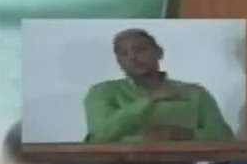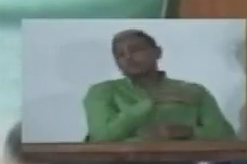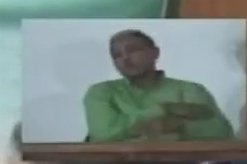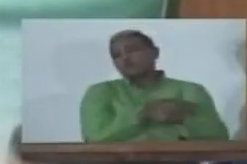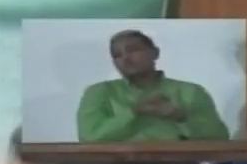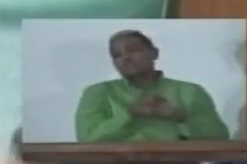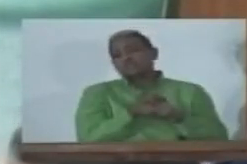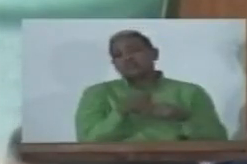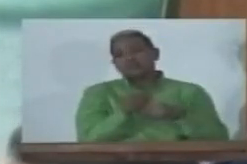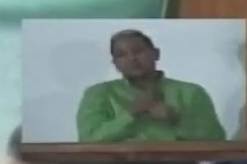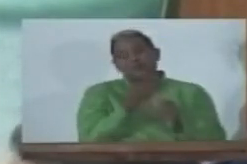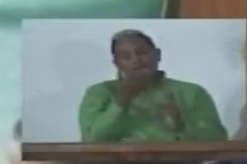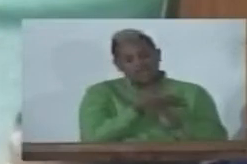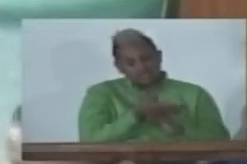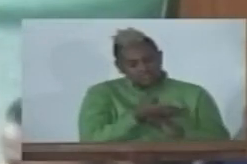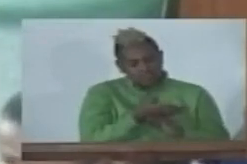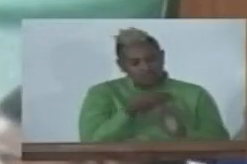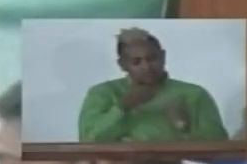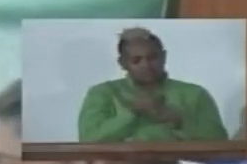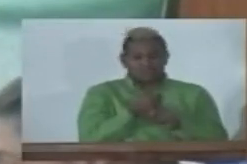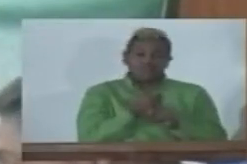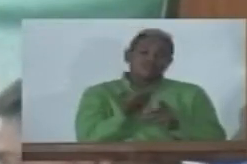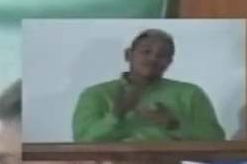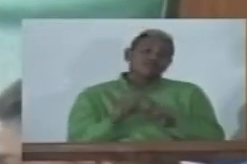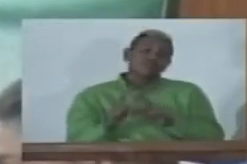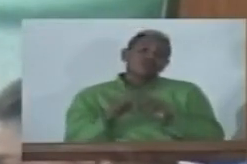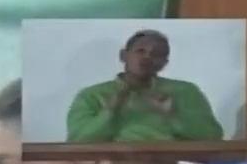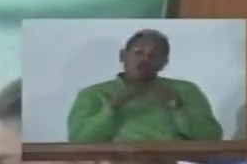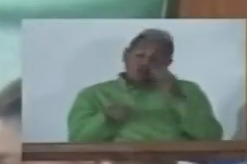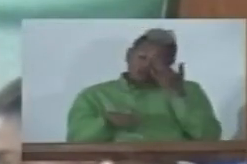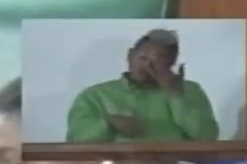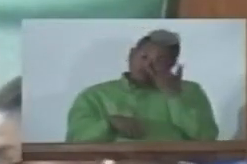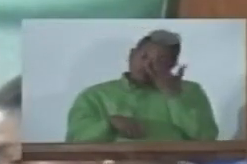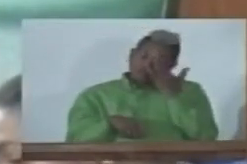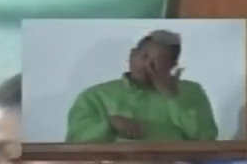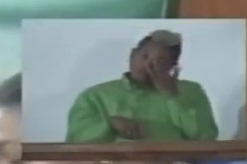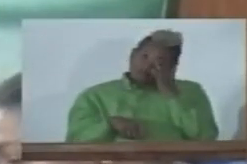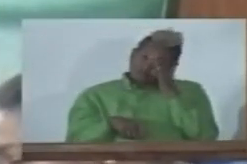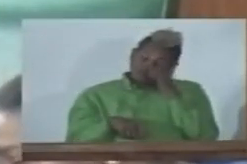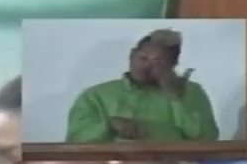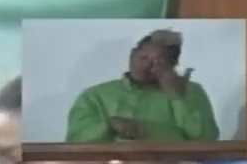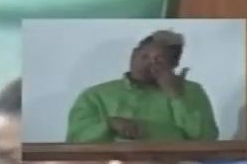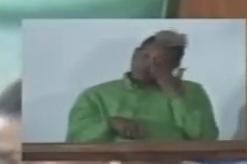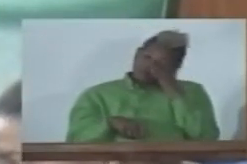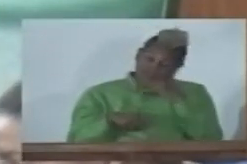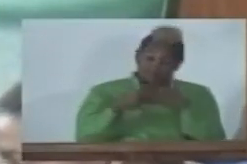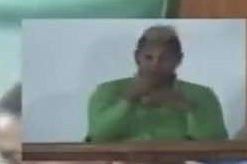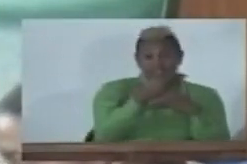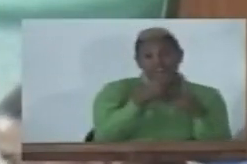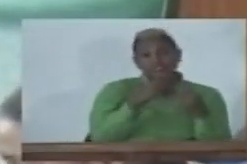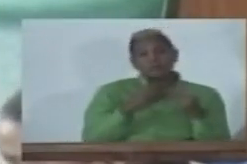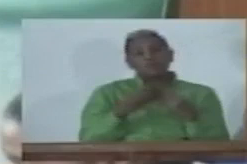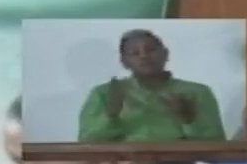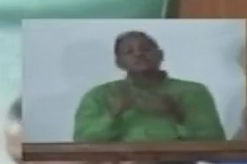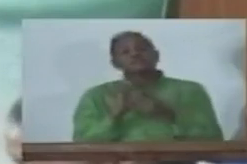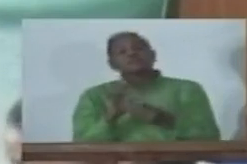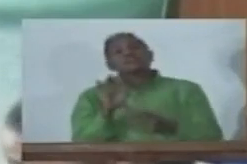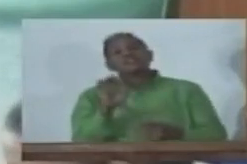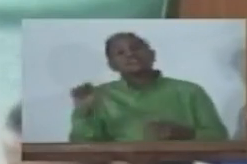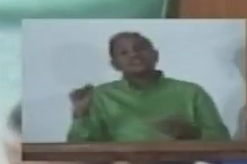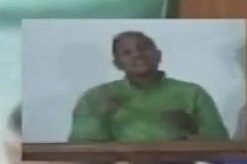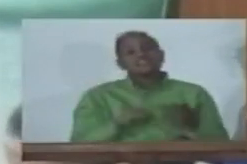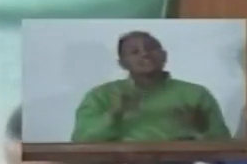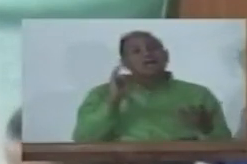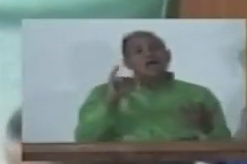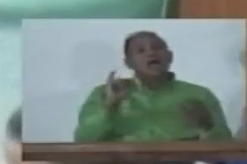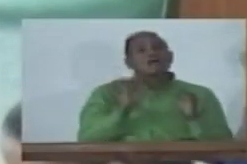make interim or ancillary orders. H. Provisions in relation to fees. I.